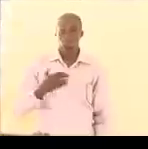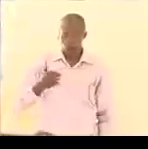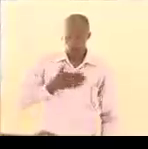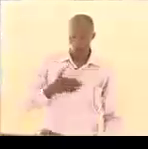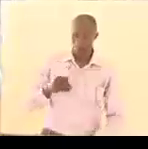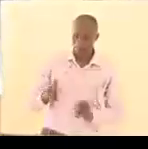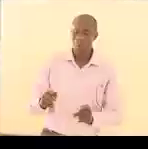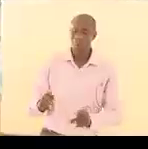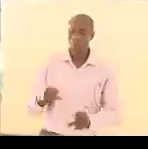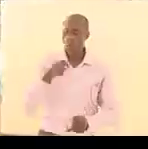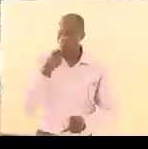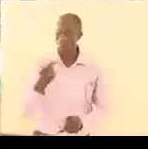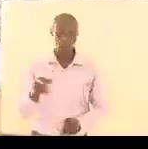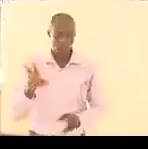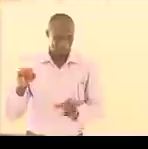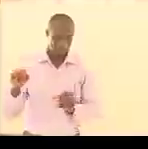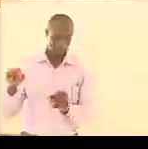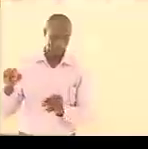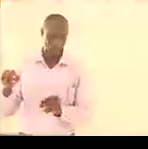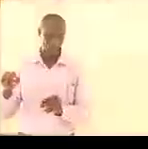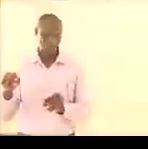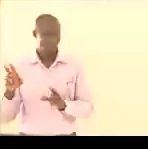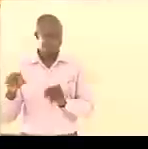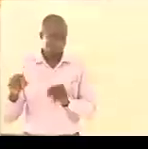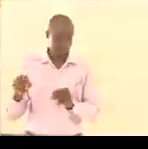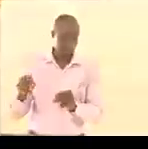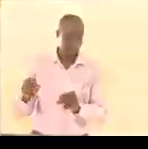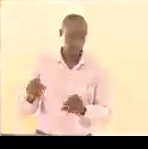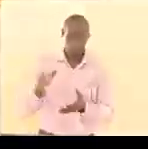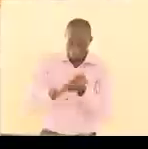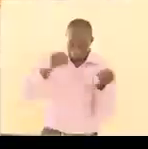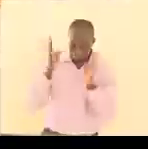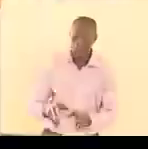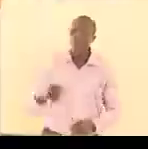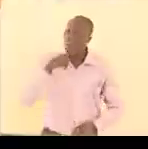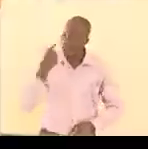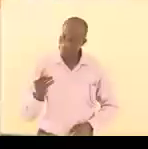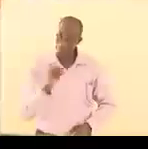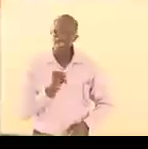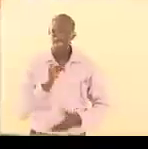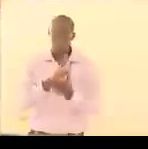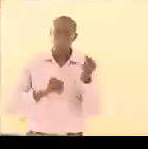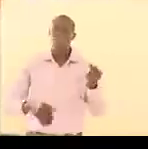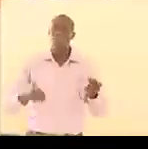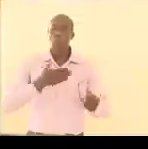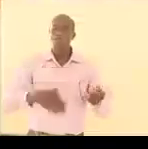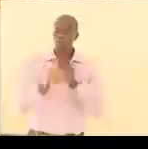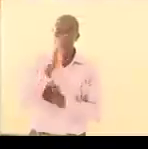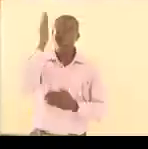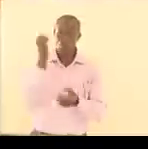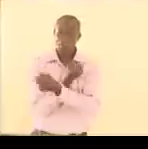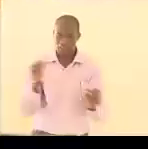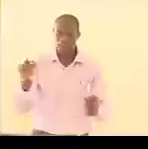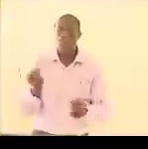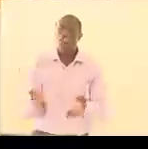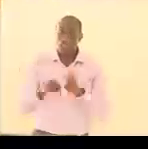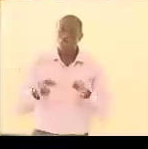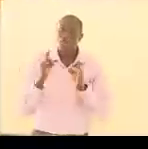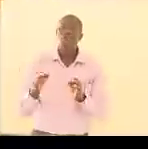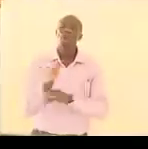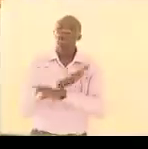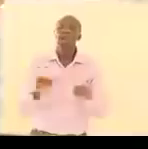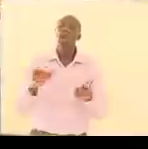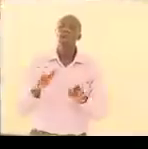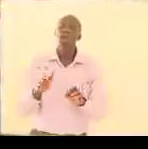No, my own people, they say, no, God forbid. No, the believer says, "I believe my God will save me, but even if he